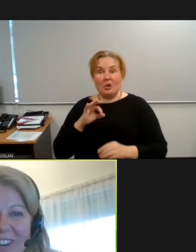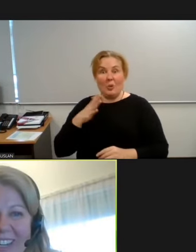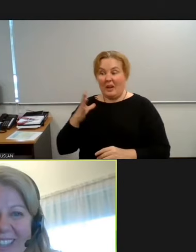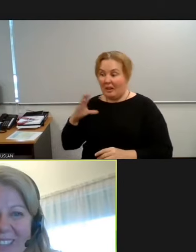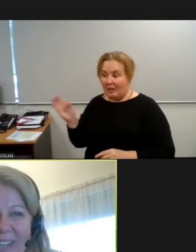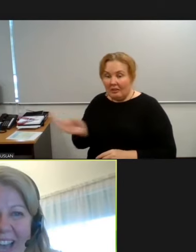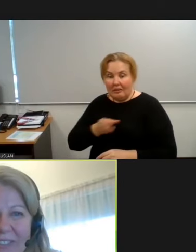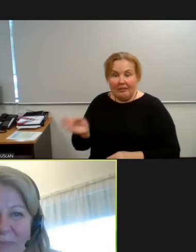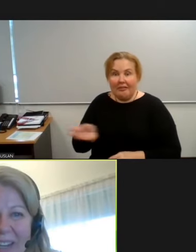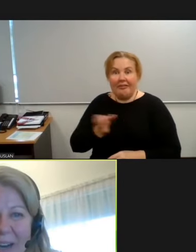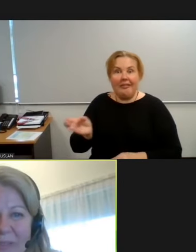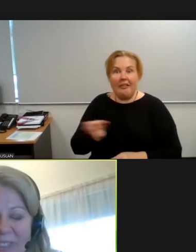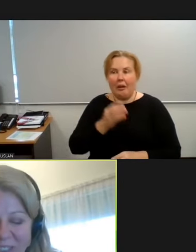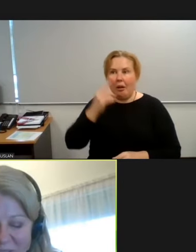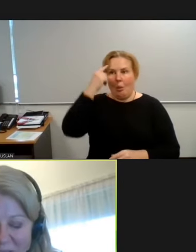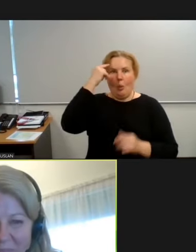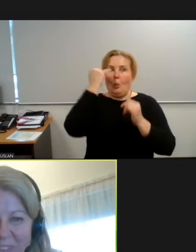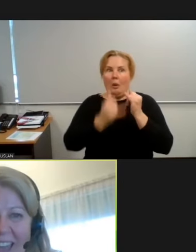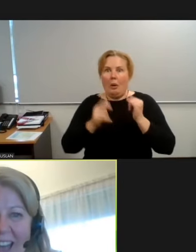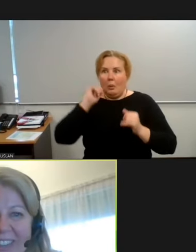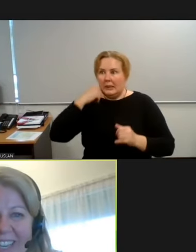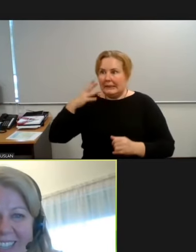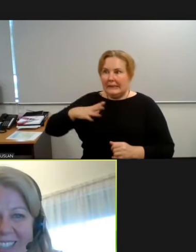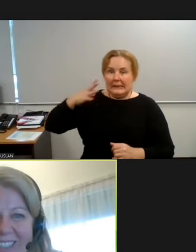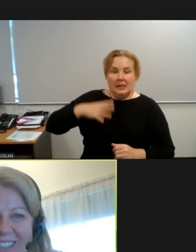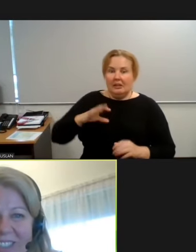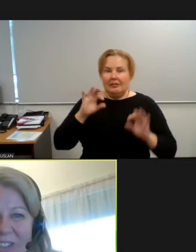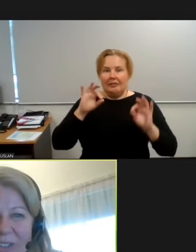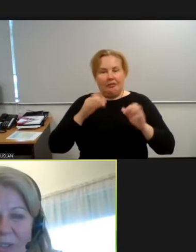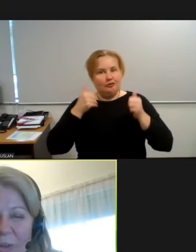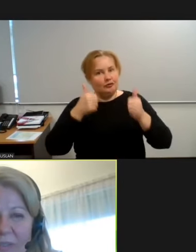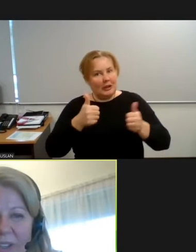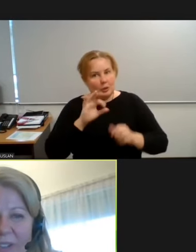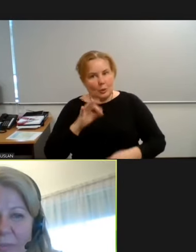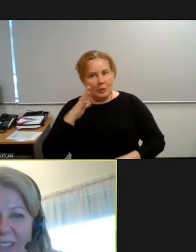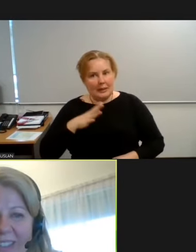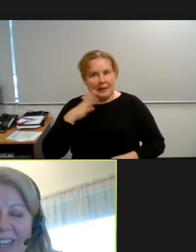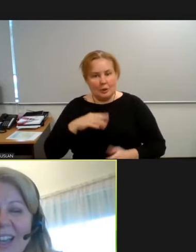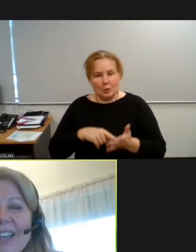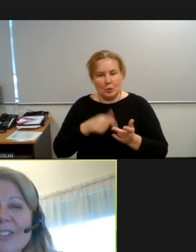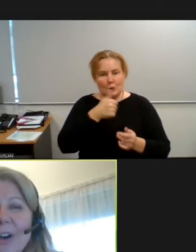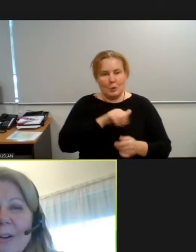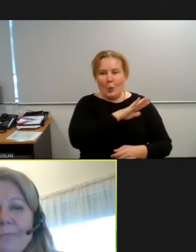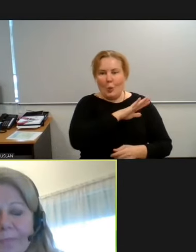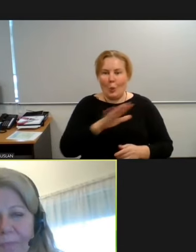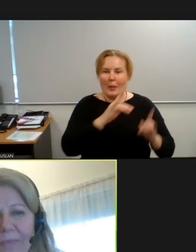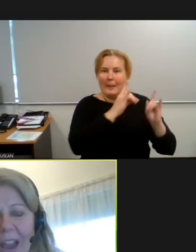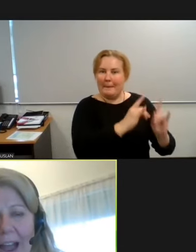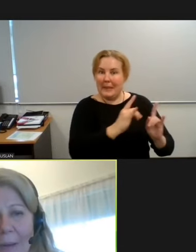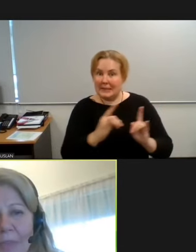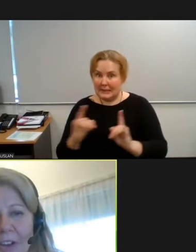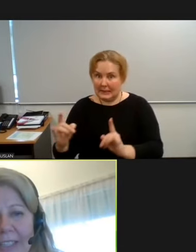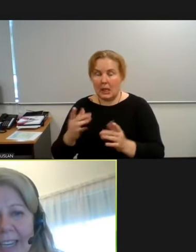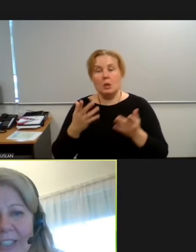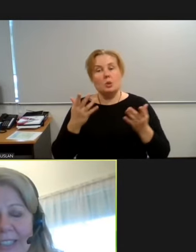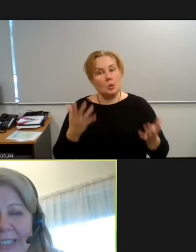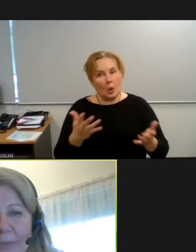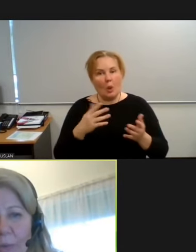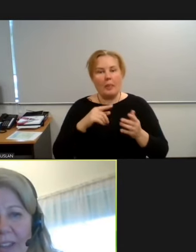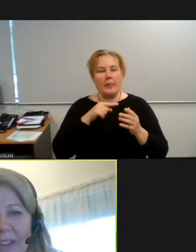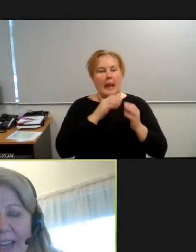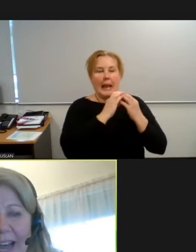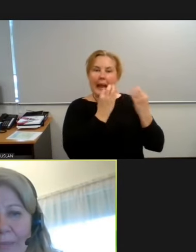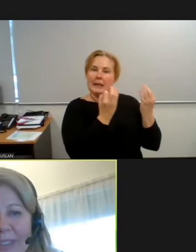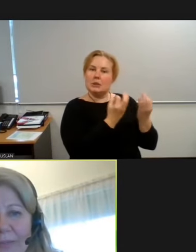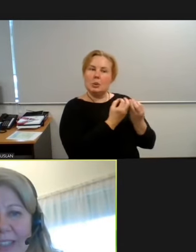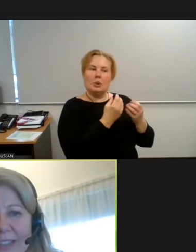but great that we haven't been able to, haven't needed to use all of those beds. So those agencies